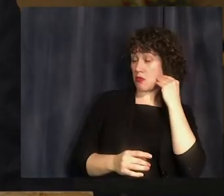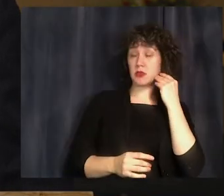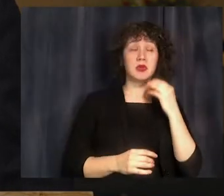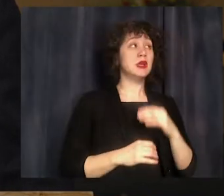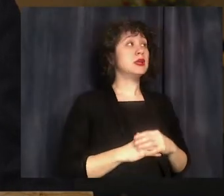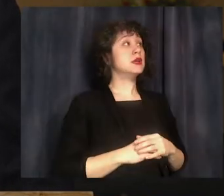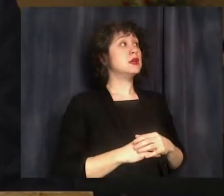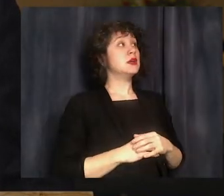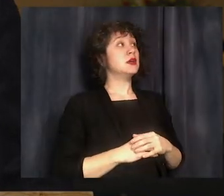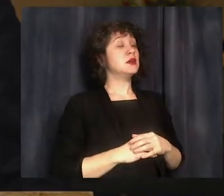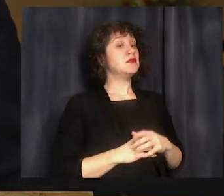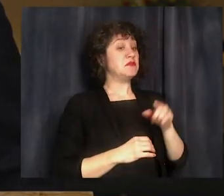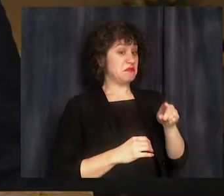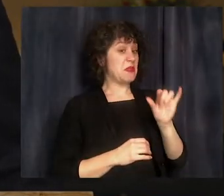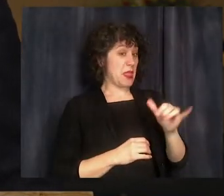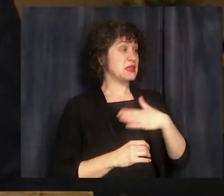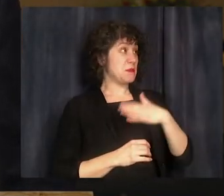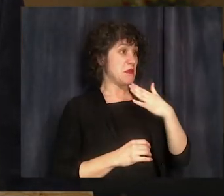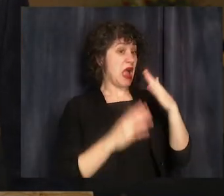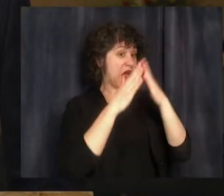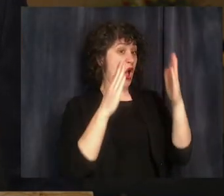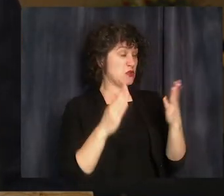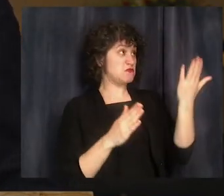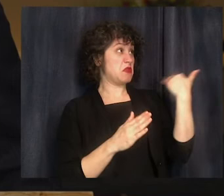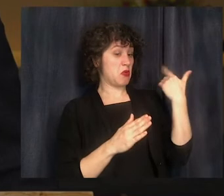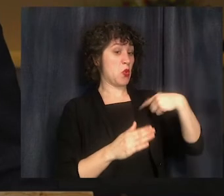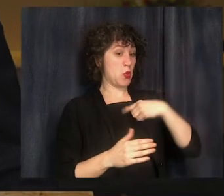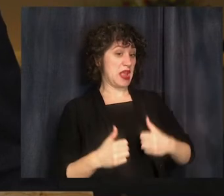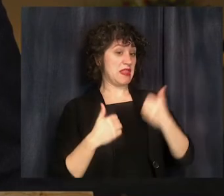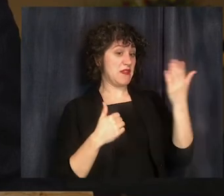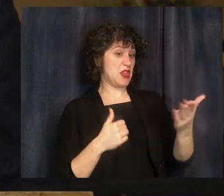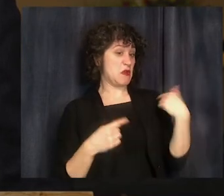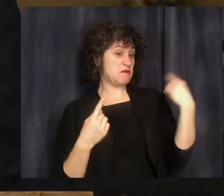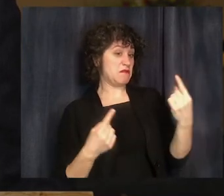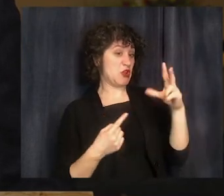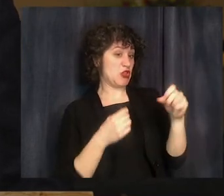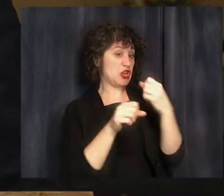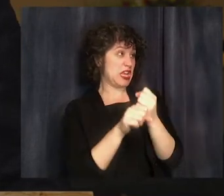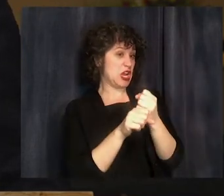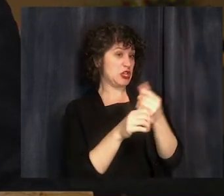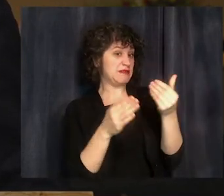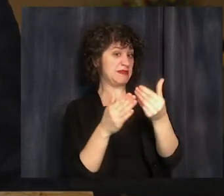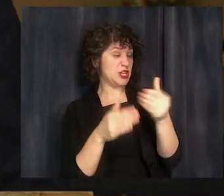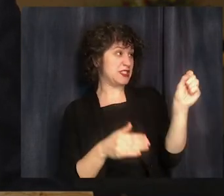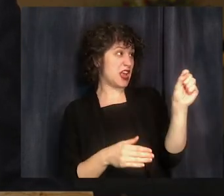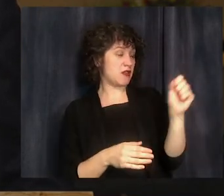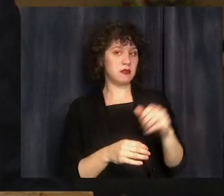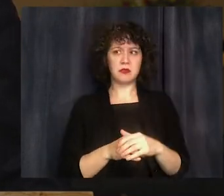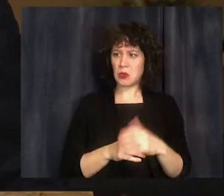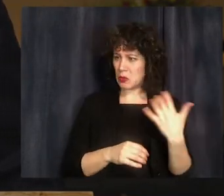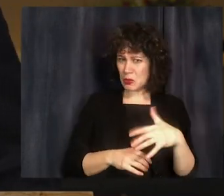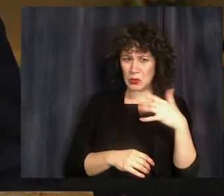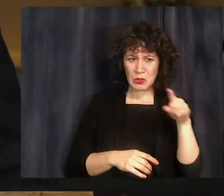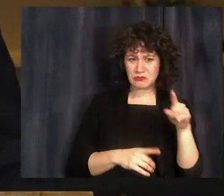replied, "That was my home. We lived there for over 30 years, just outside of Seattle." I said, "Wow, this is phenomenal.